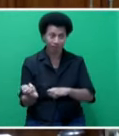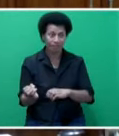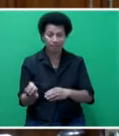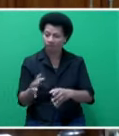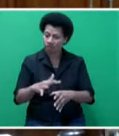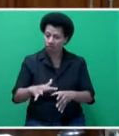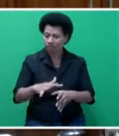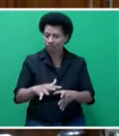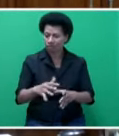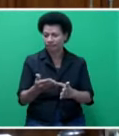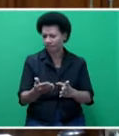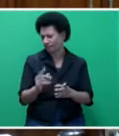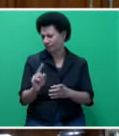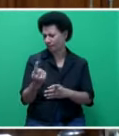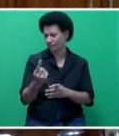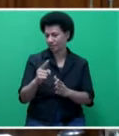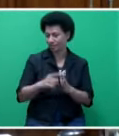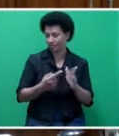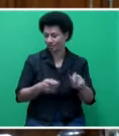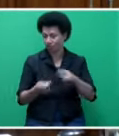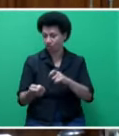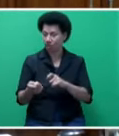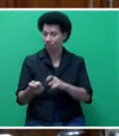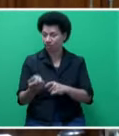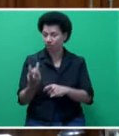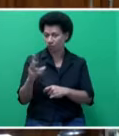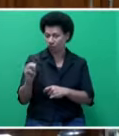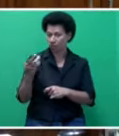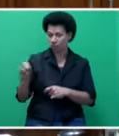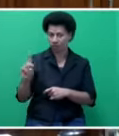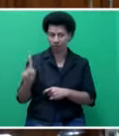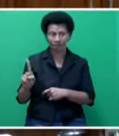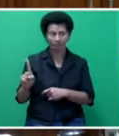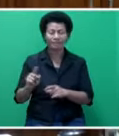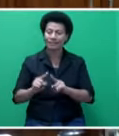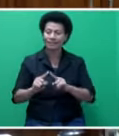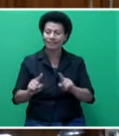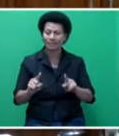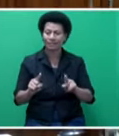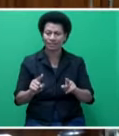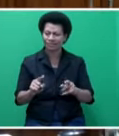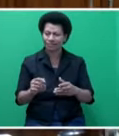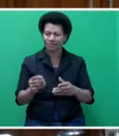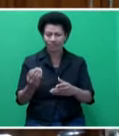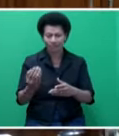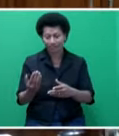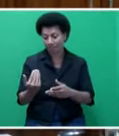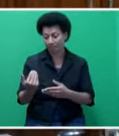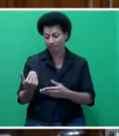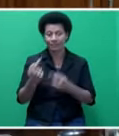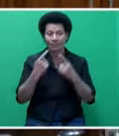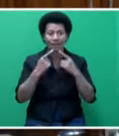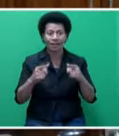into effect from 1 January 2021, in a slightly different fashion to what we had originally envisaged when we announced this